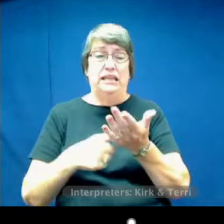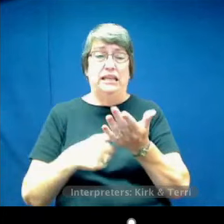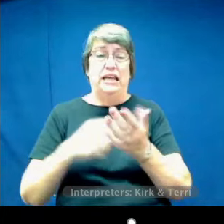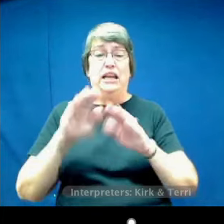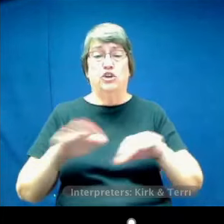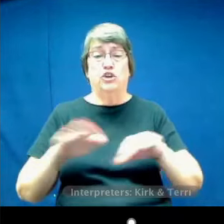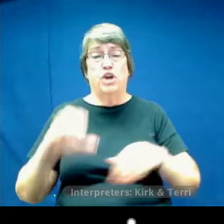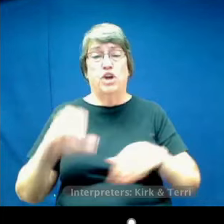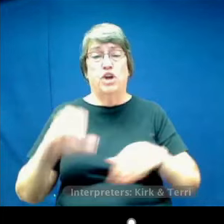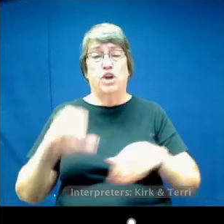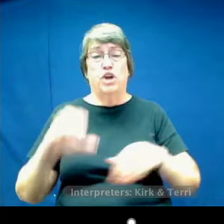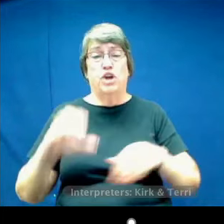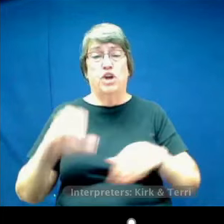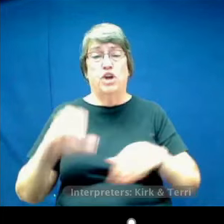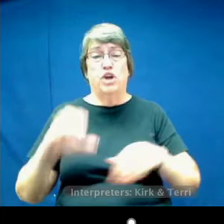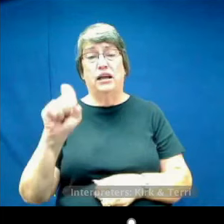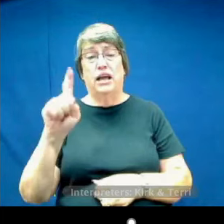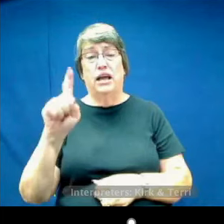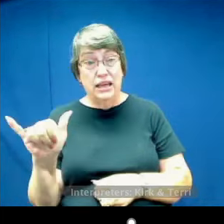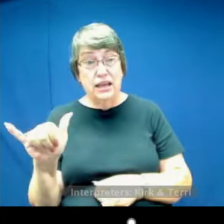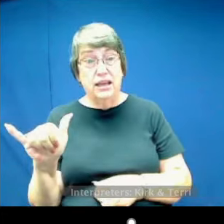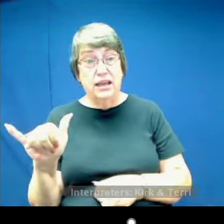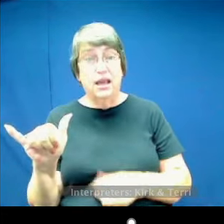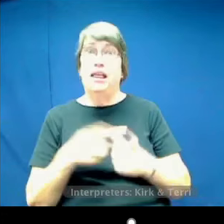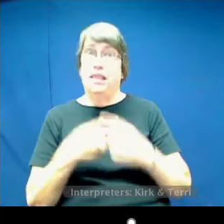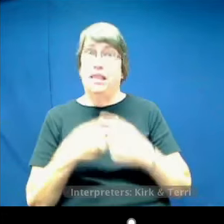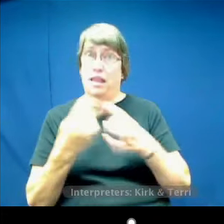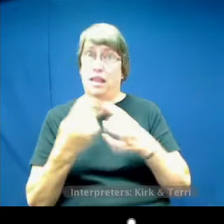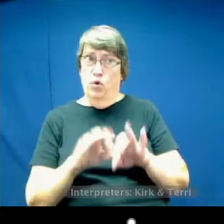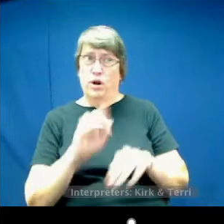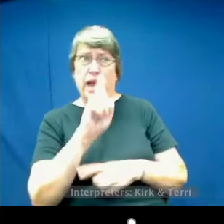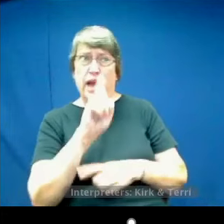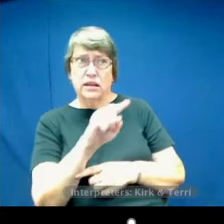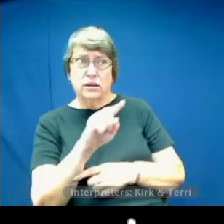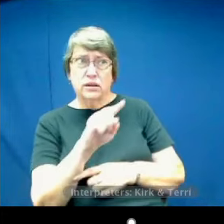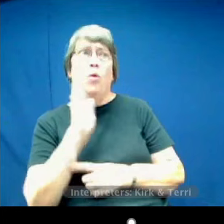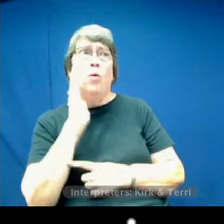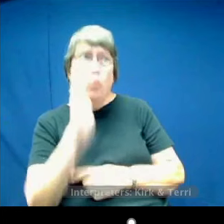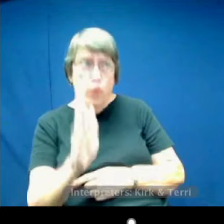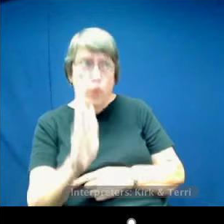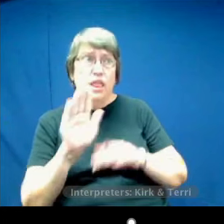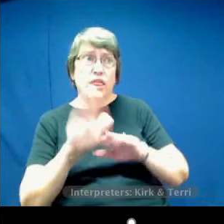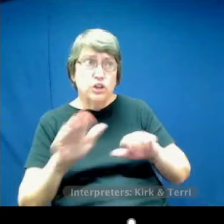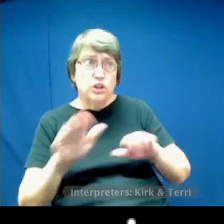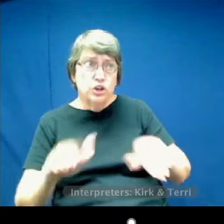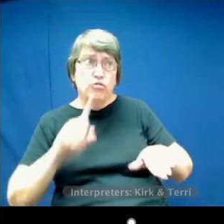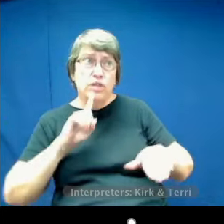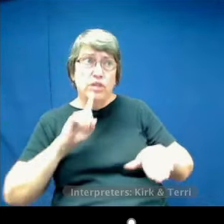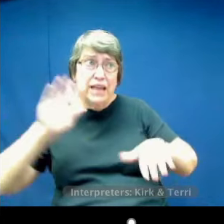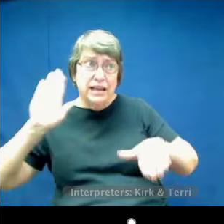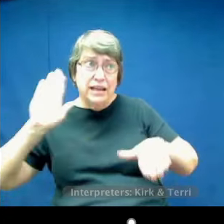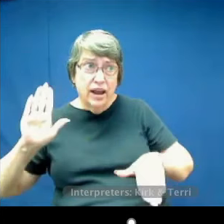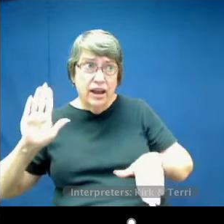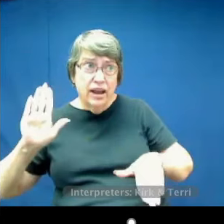to find out whether the children are going to be testifying and if they use interpreters,